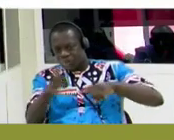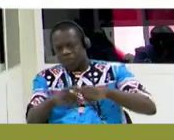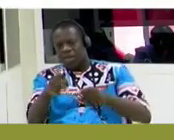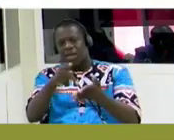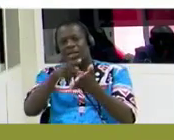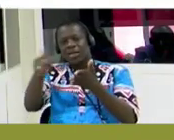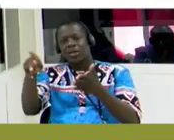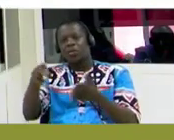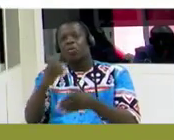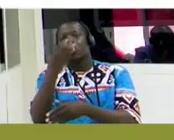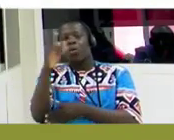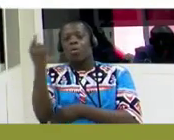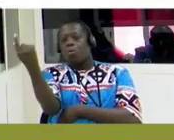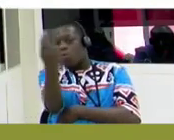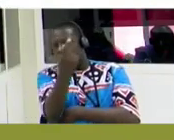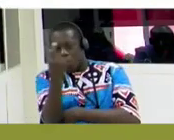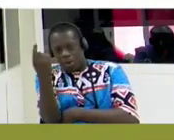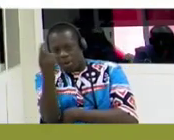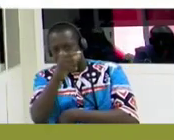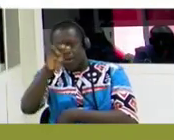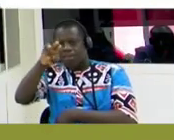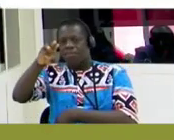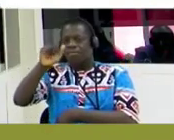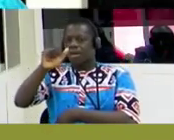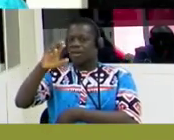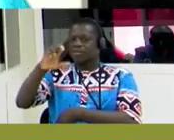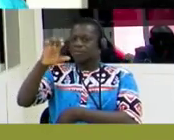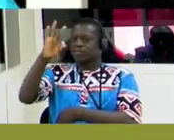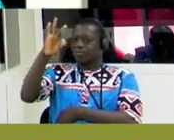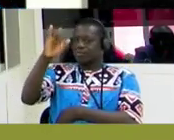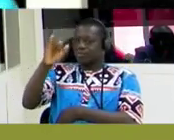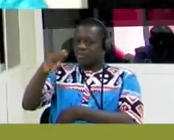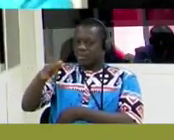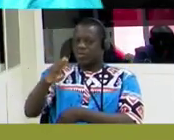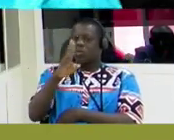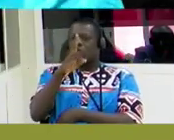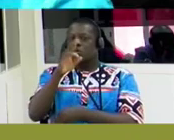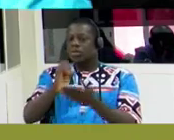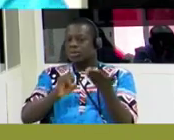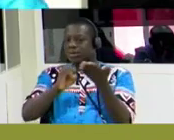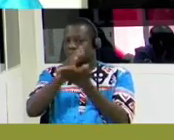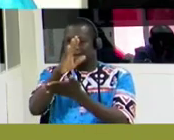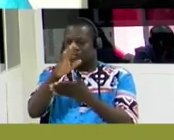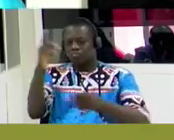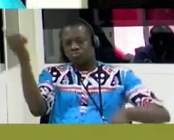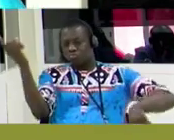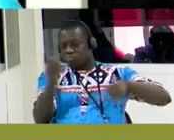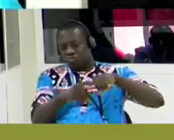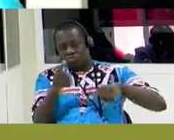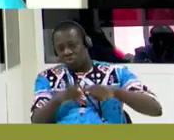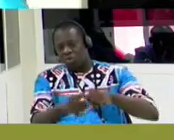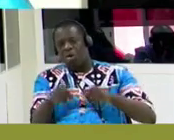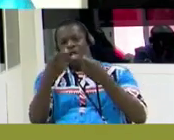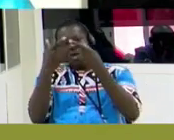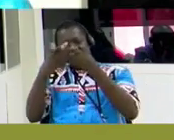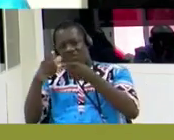orders because he was the most senior. So in essence, you're saying that this entire torso session of both Sana